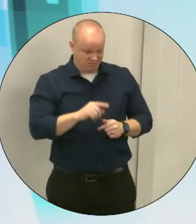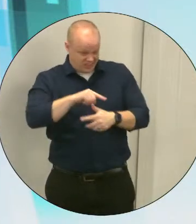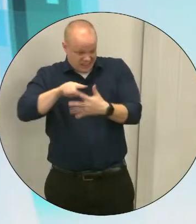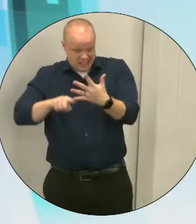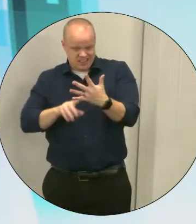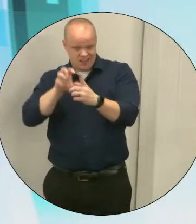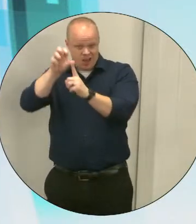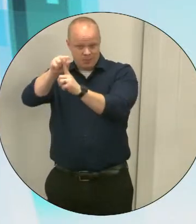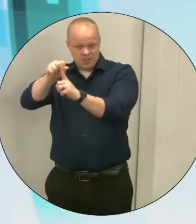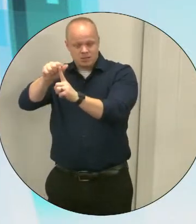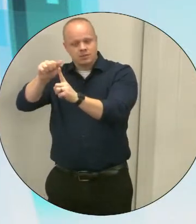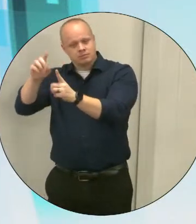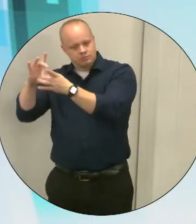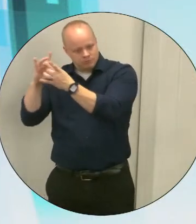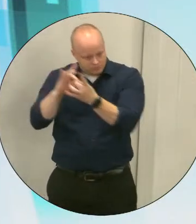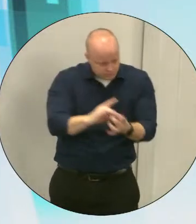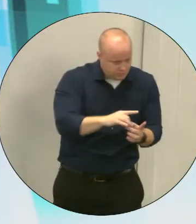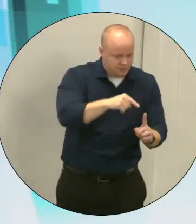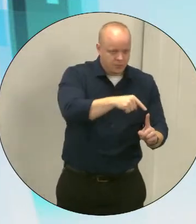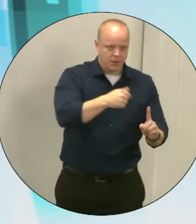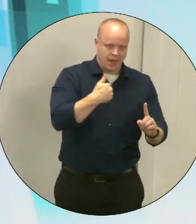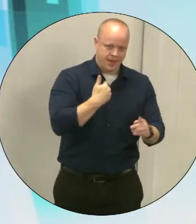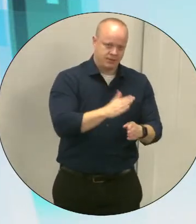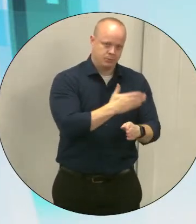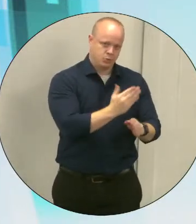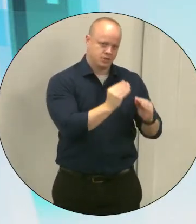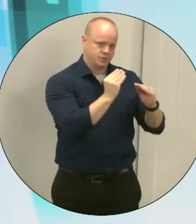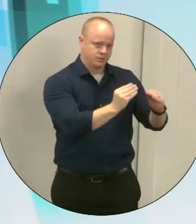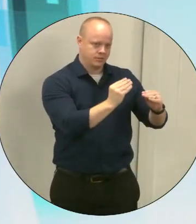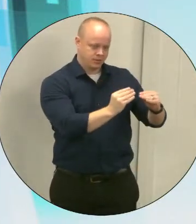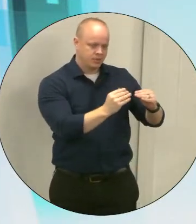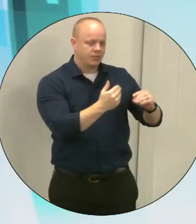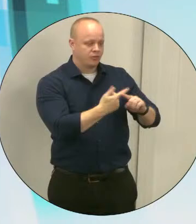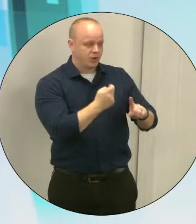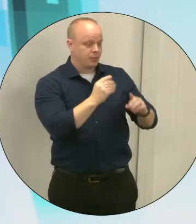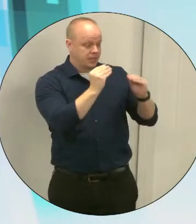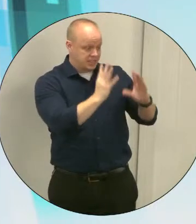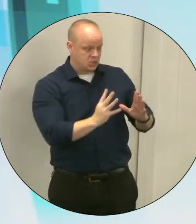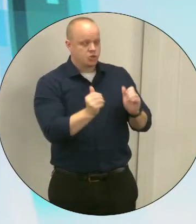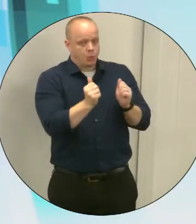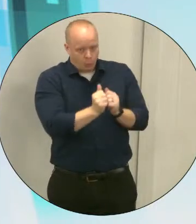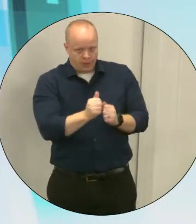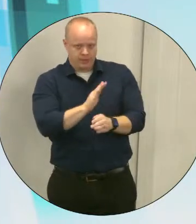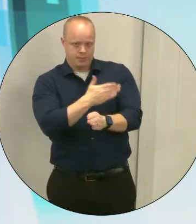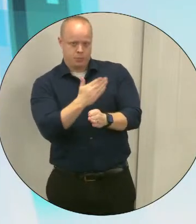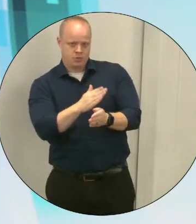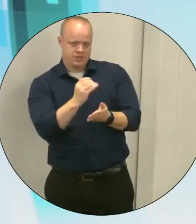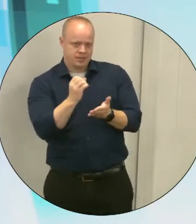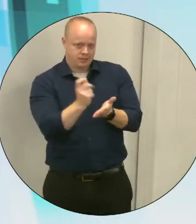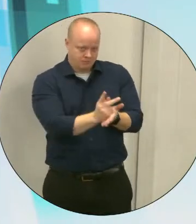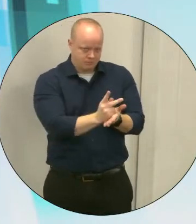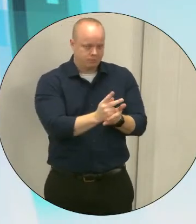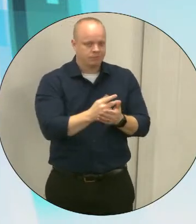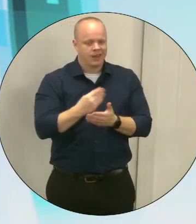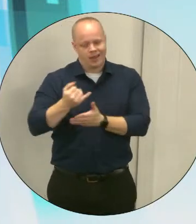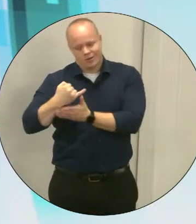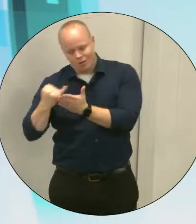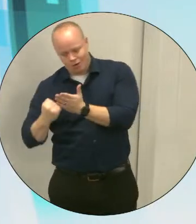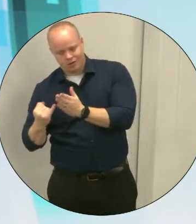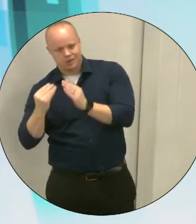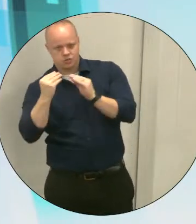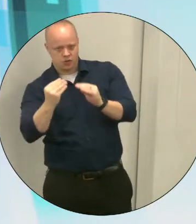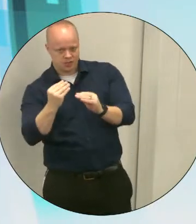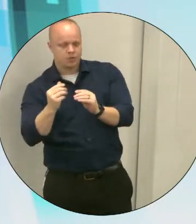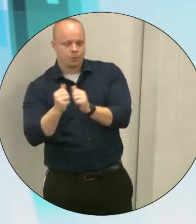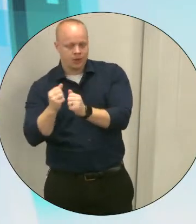be directly attributed to having music instruction taught by a teacher with a music endorsement and art instruction taught by a teacher